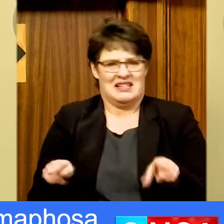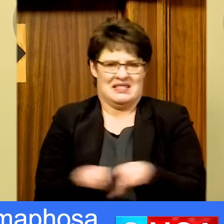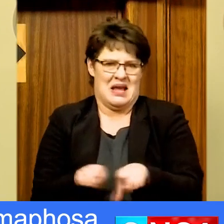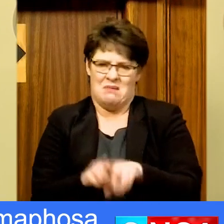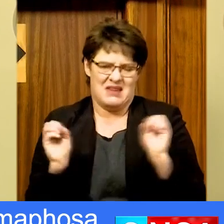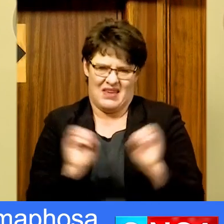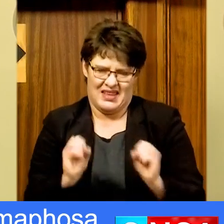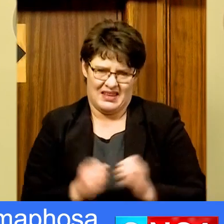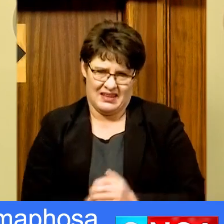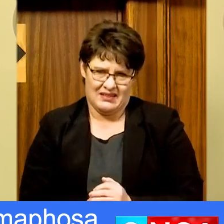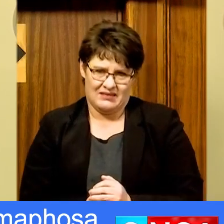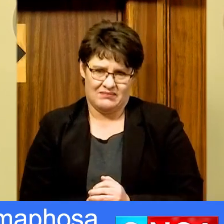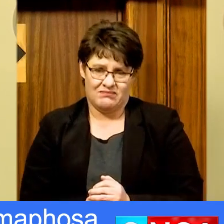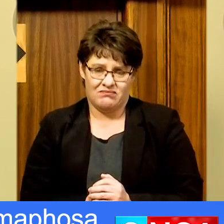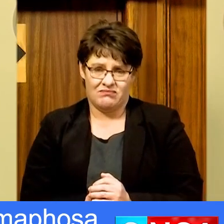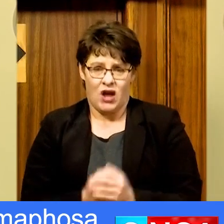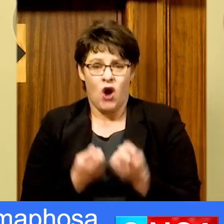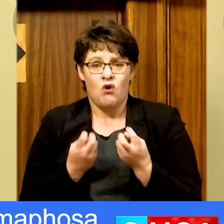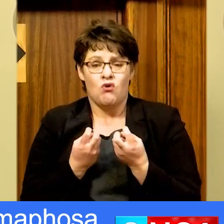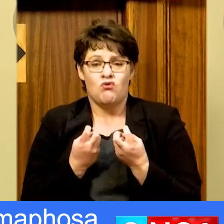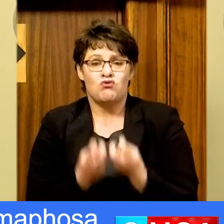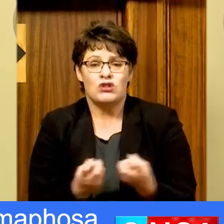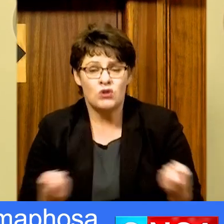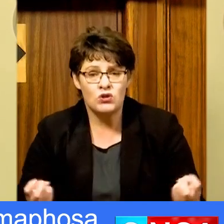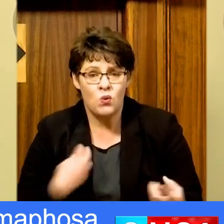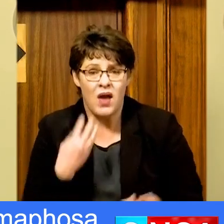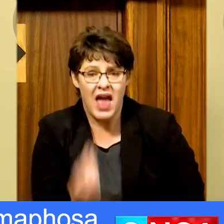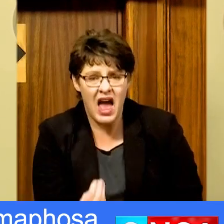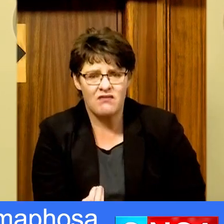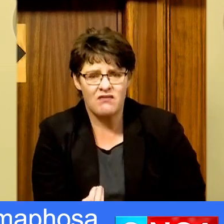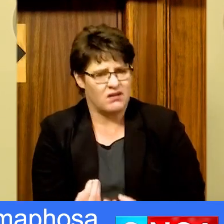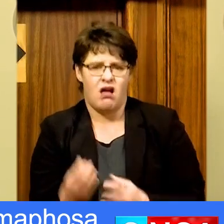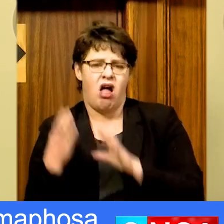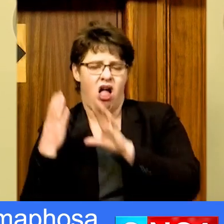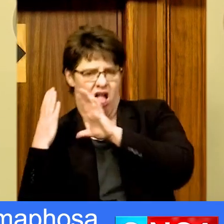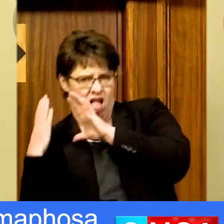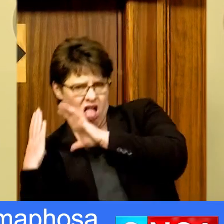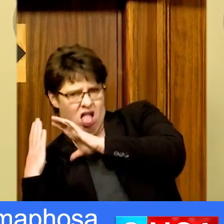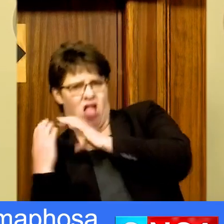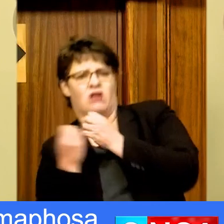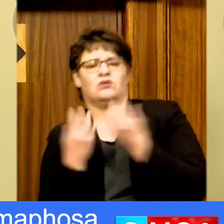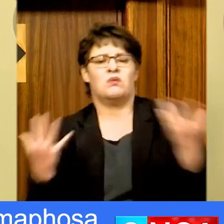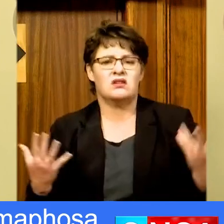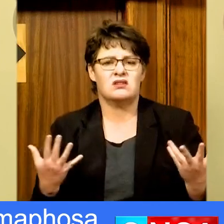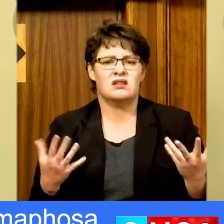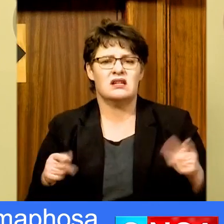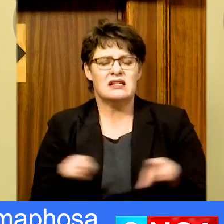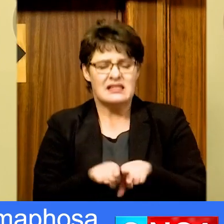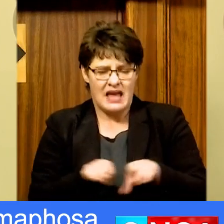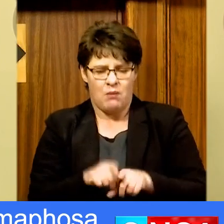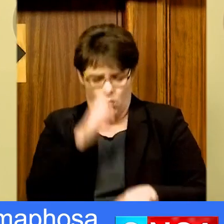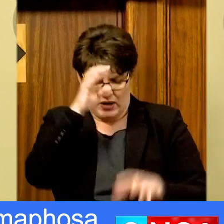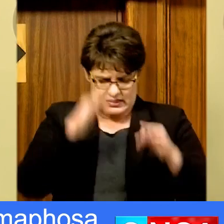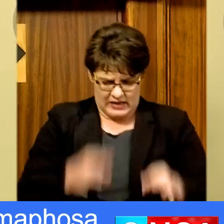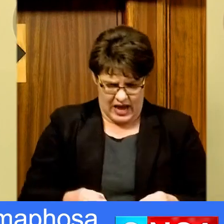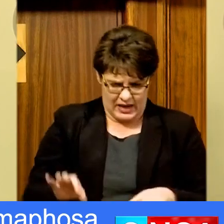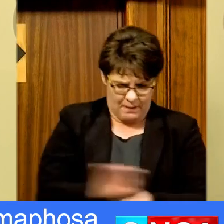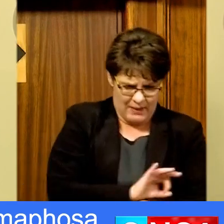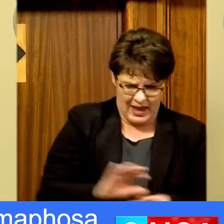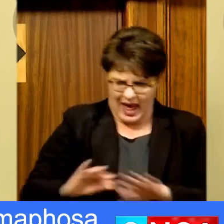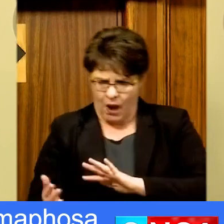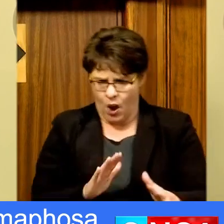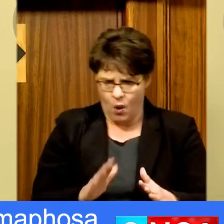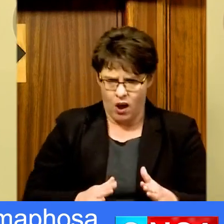is stretching our resources to speak, but also stretching our resolve to their